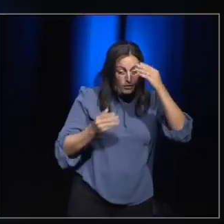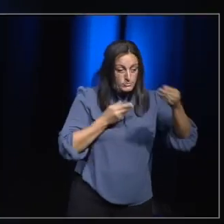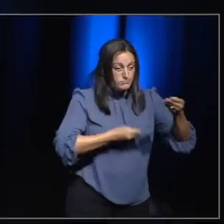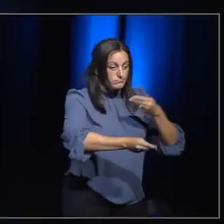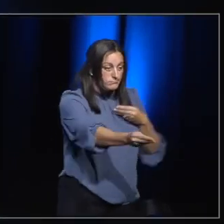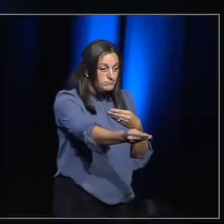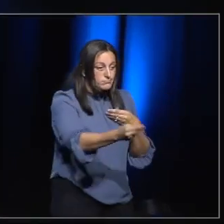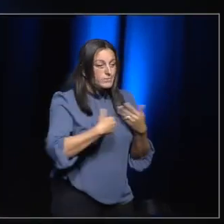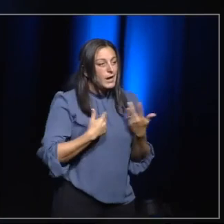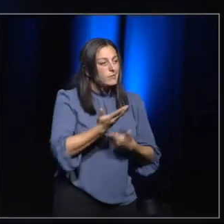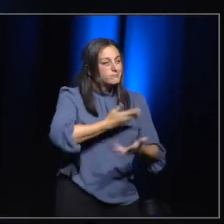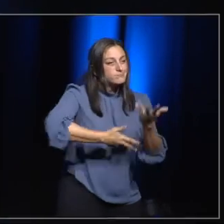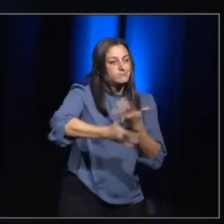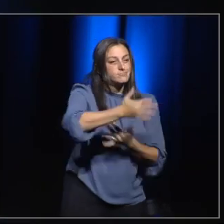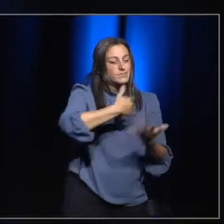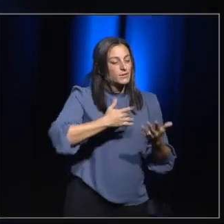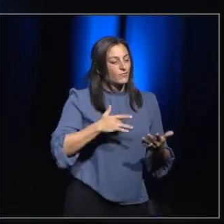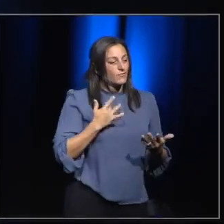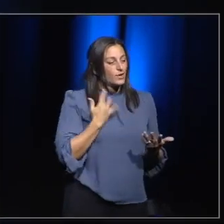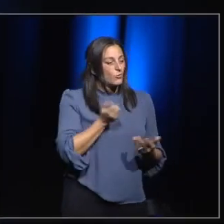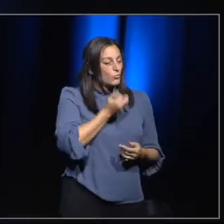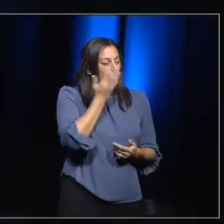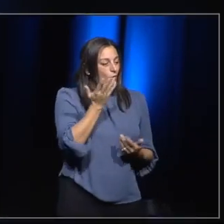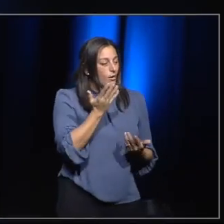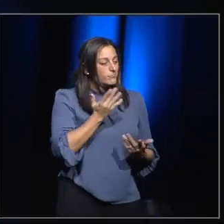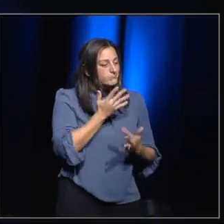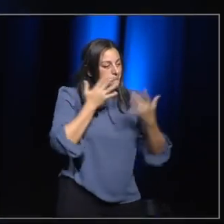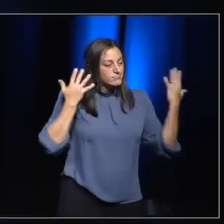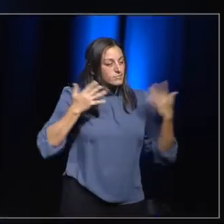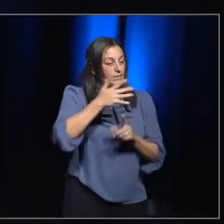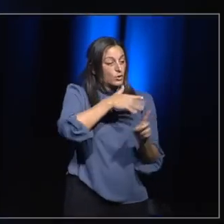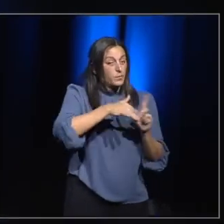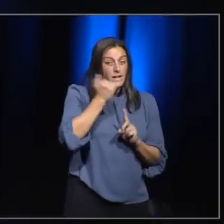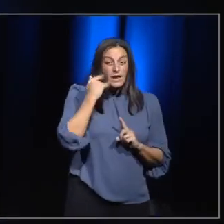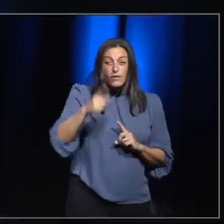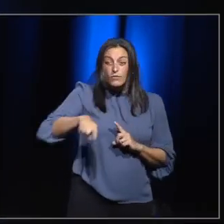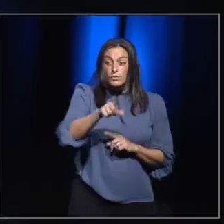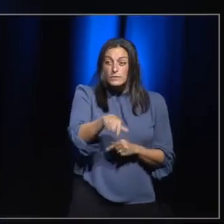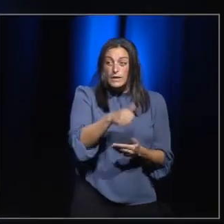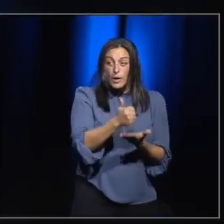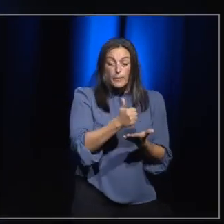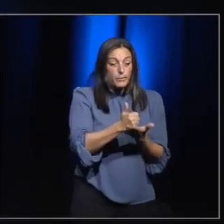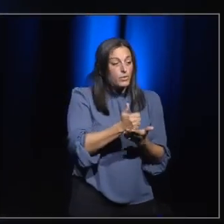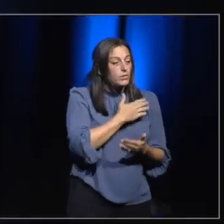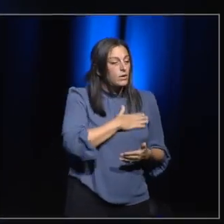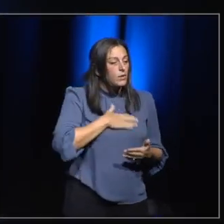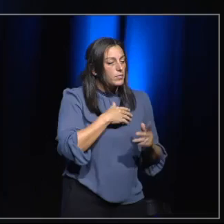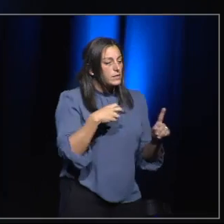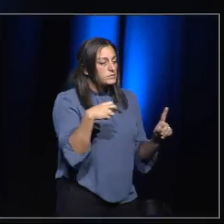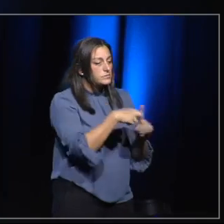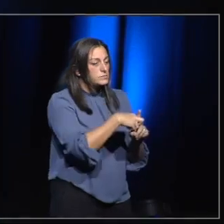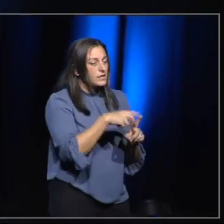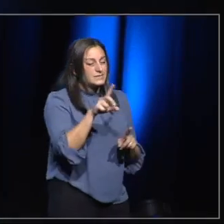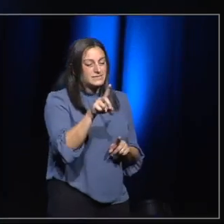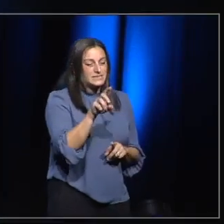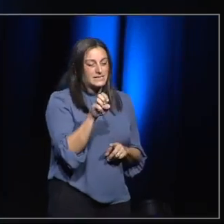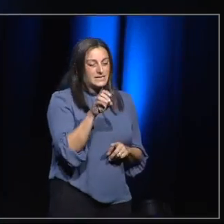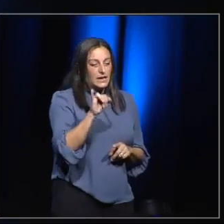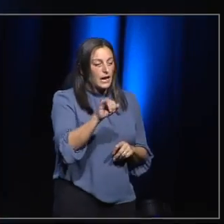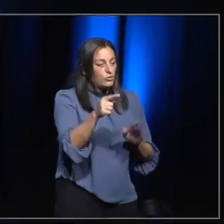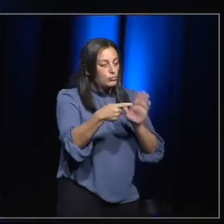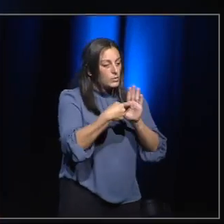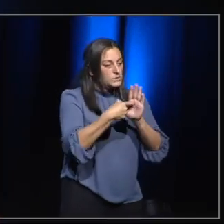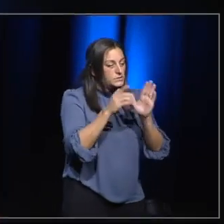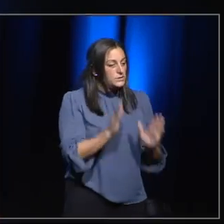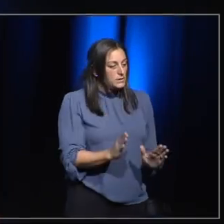welcoming environment. If you need assistance, please look for one of our DEI representatives who